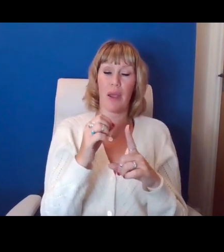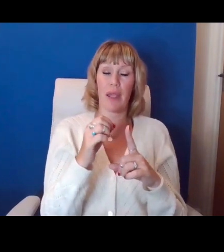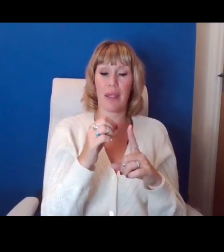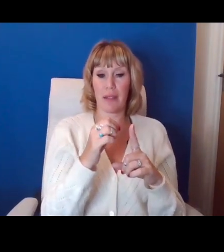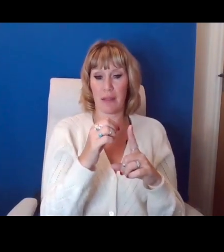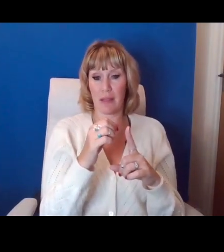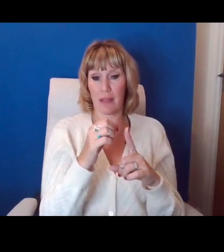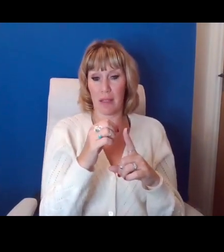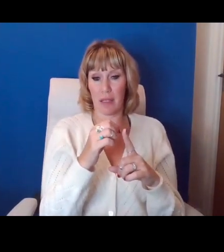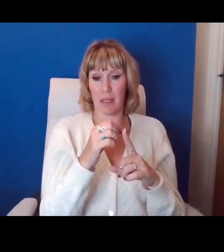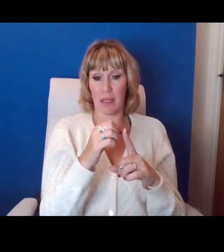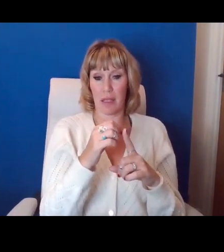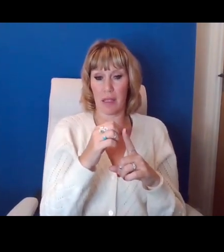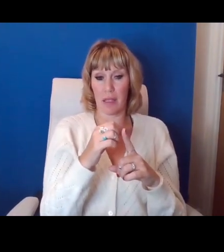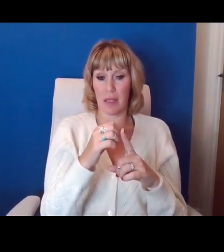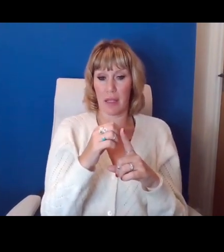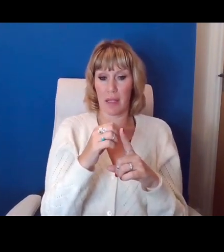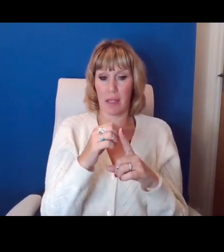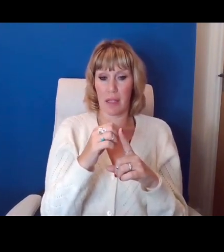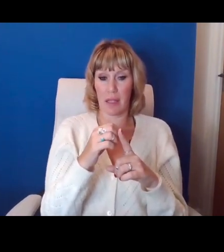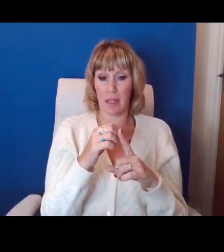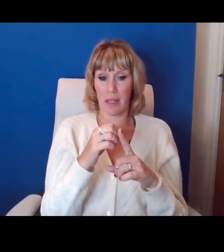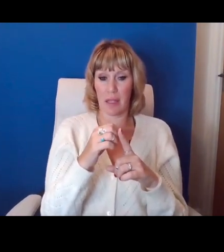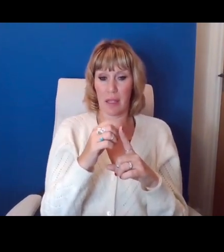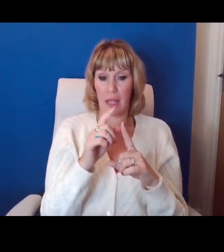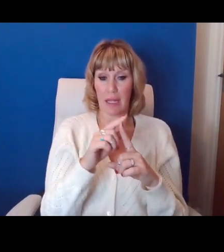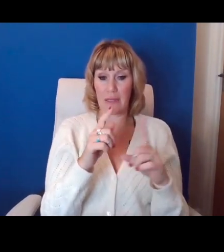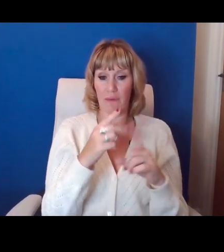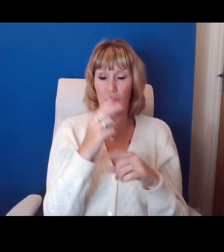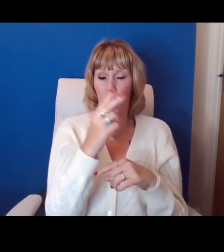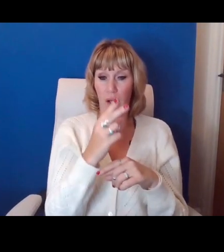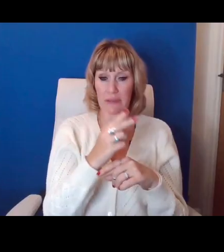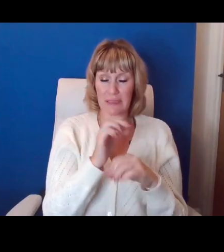you so much for sharing that, Caroline.